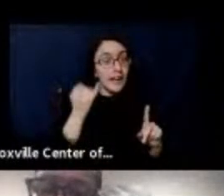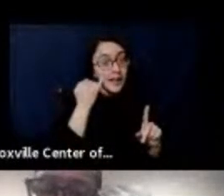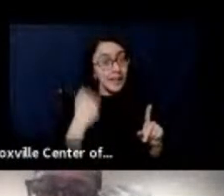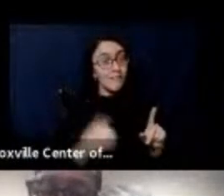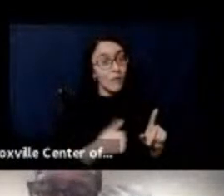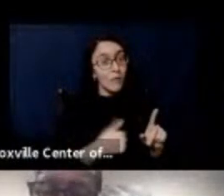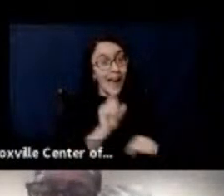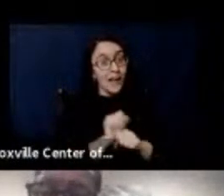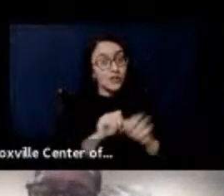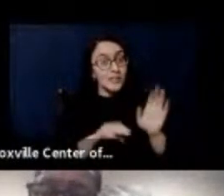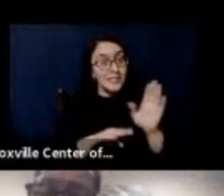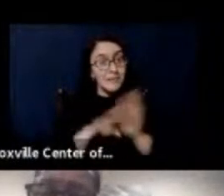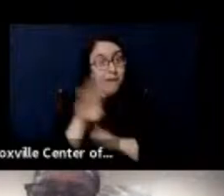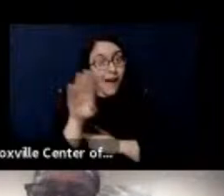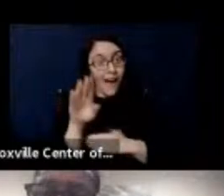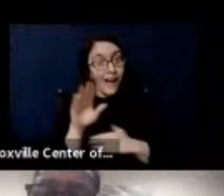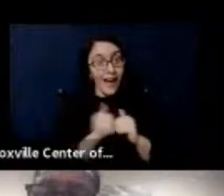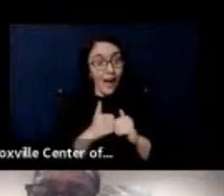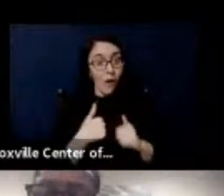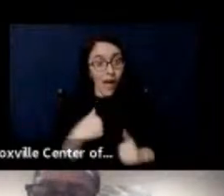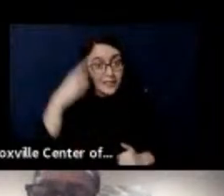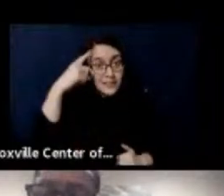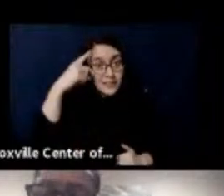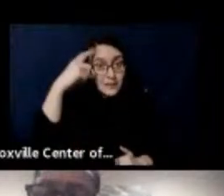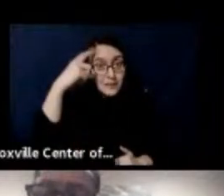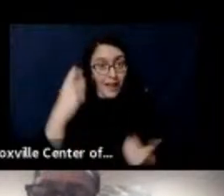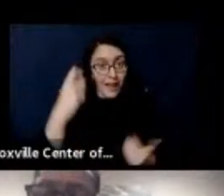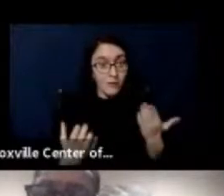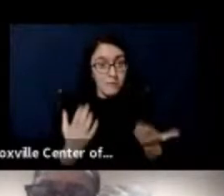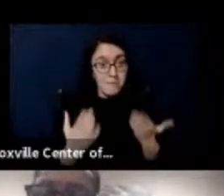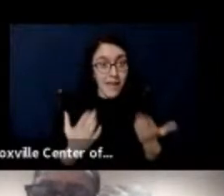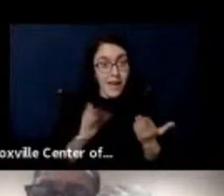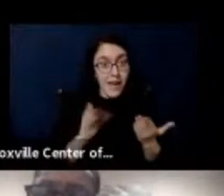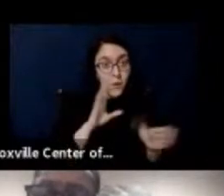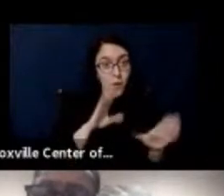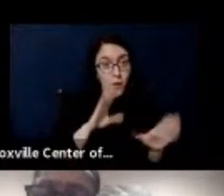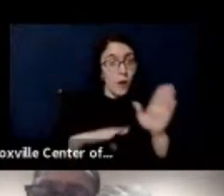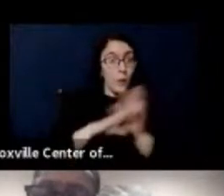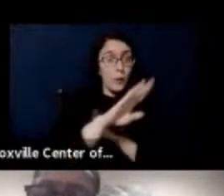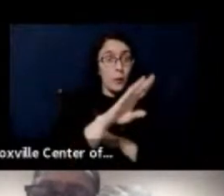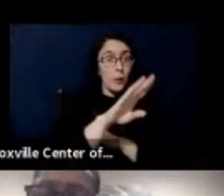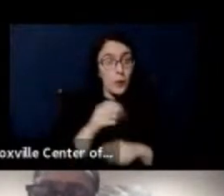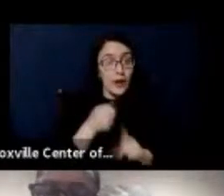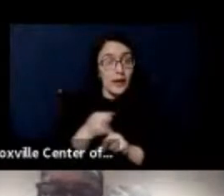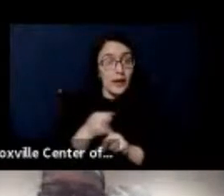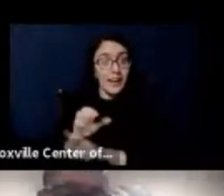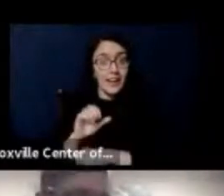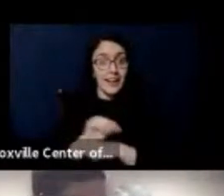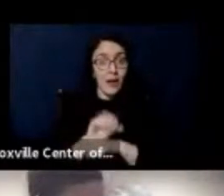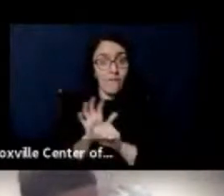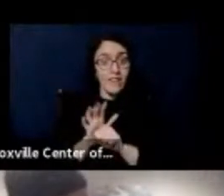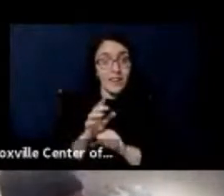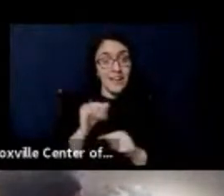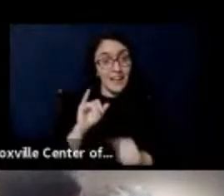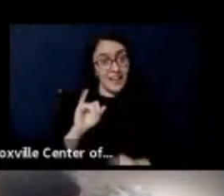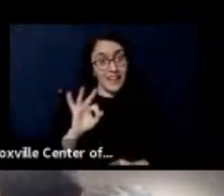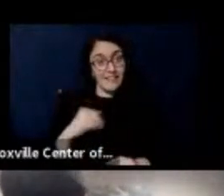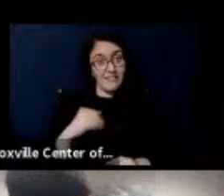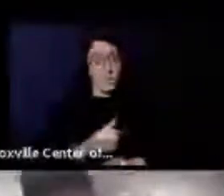I'm concerned that we may, the degree that we may, then when we act and react and do something,